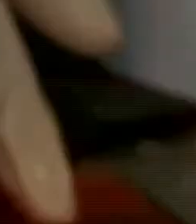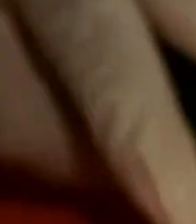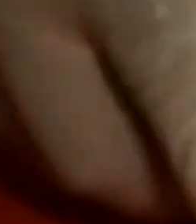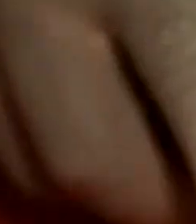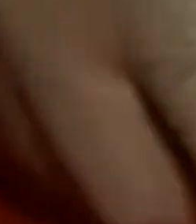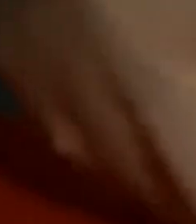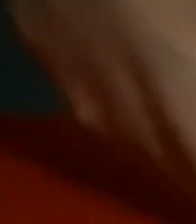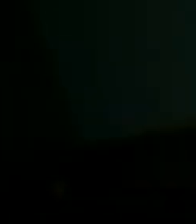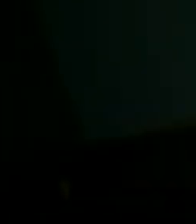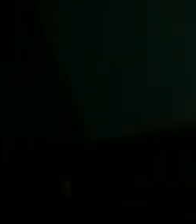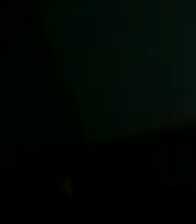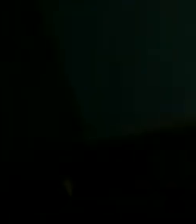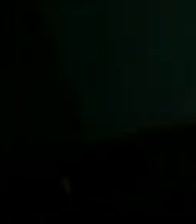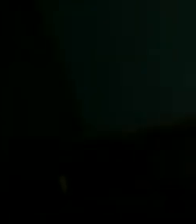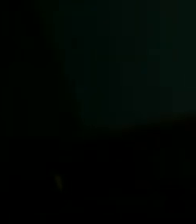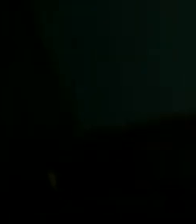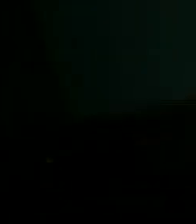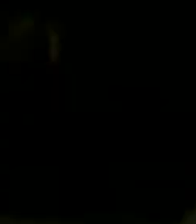pineapple.